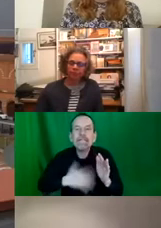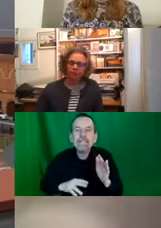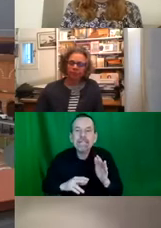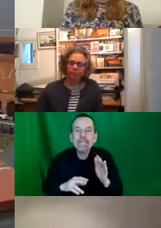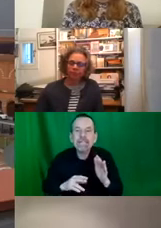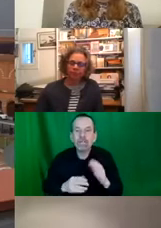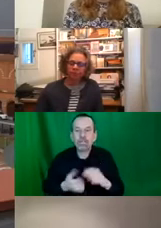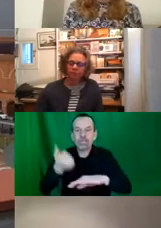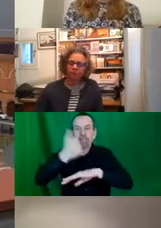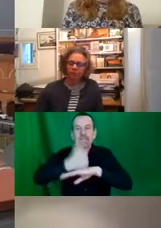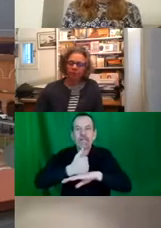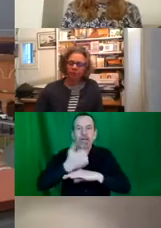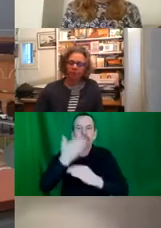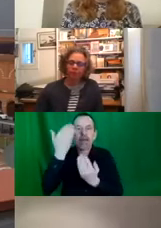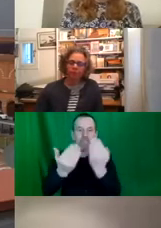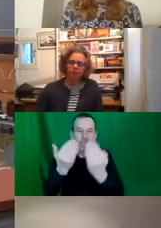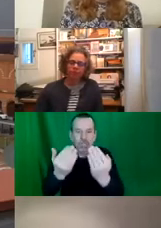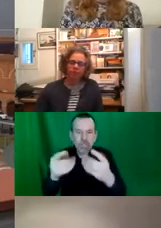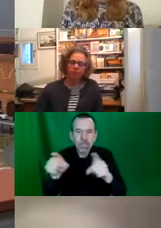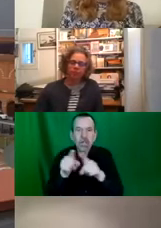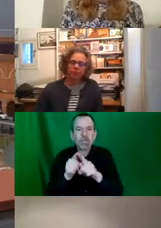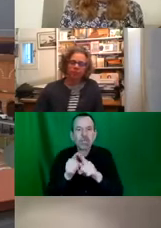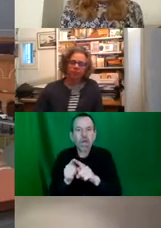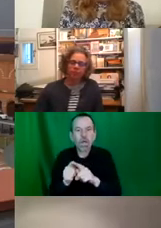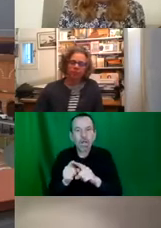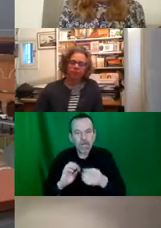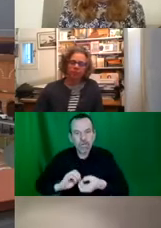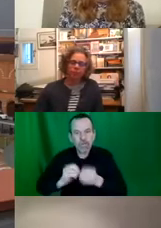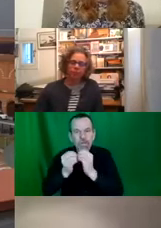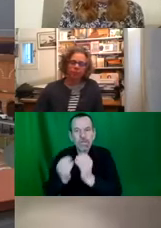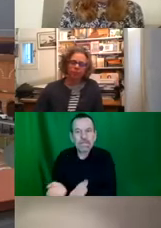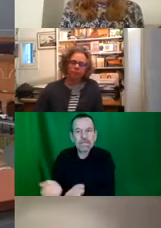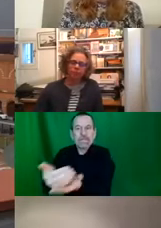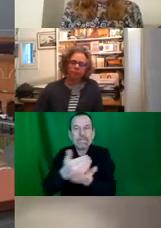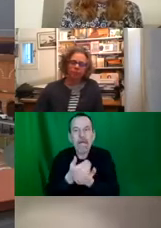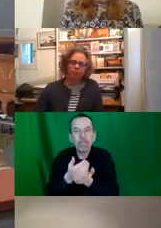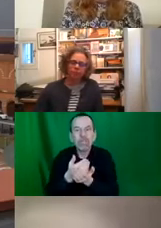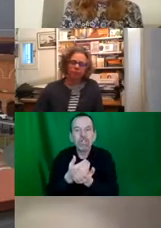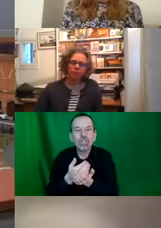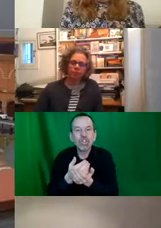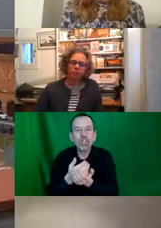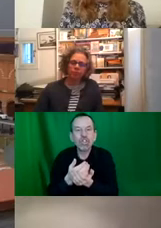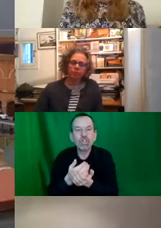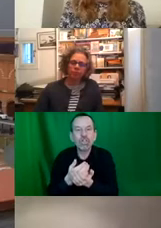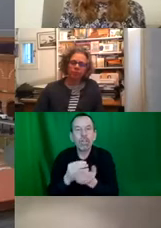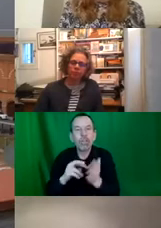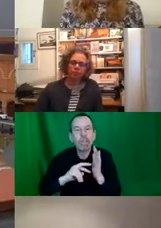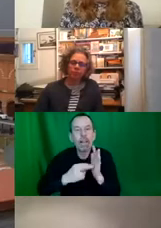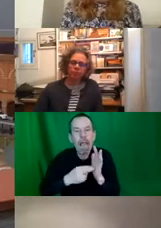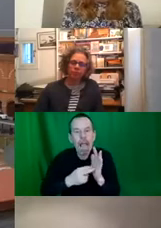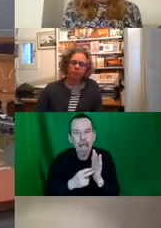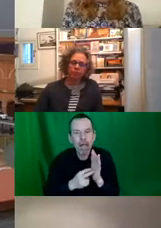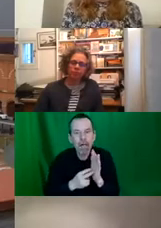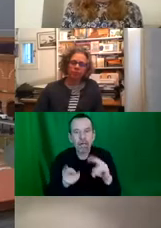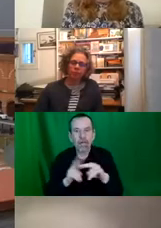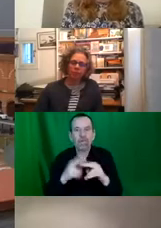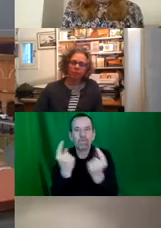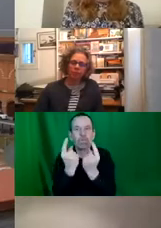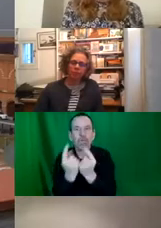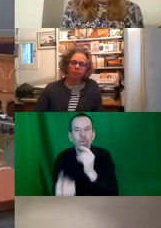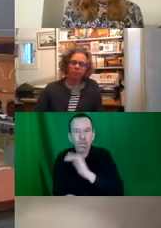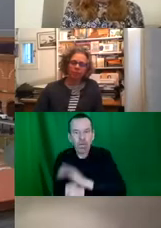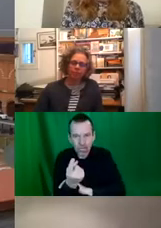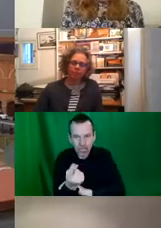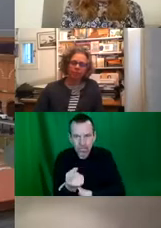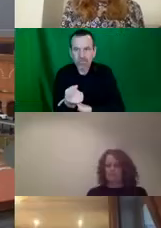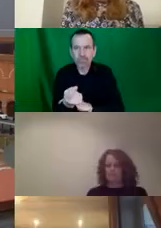and salvage of acquisitions on display, informing the salvage team of where the high profile and vulnerable items are and what the correct protocol is if